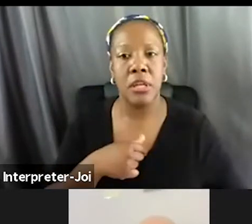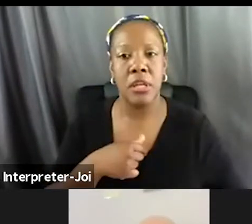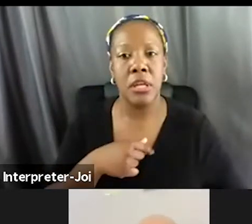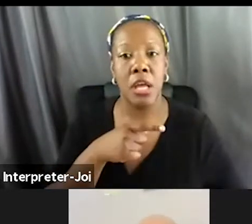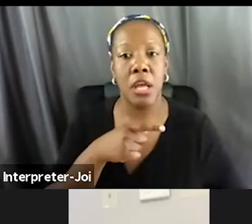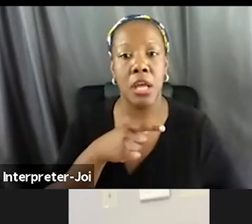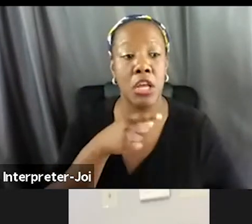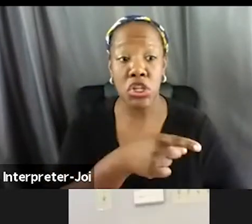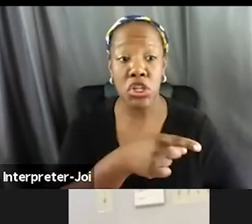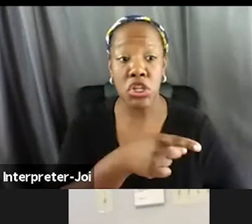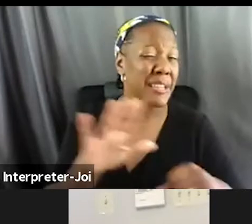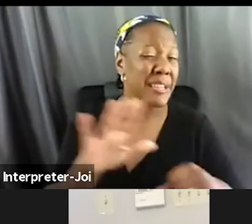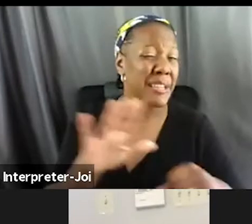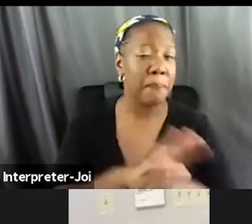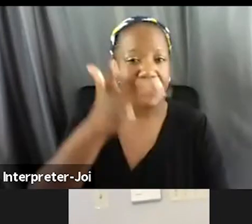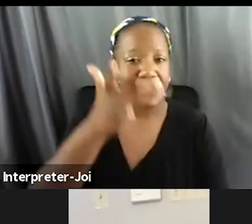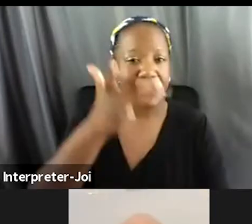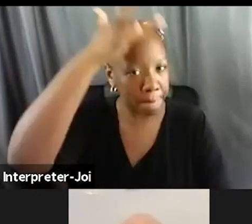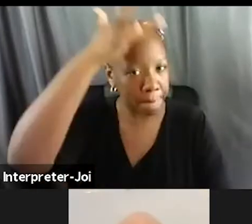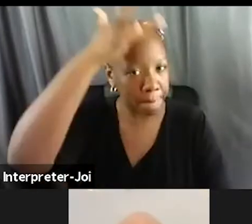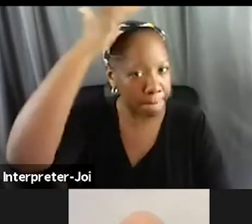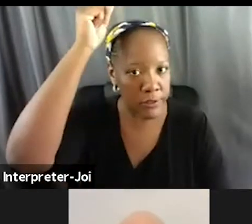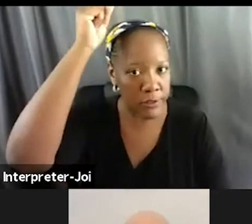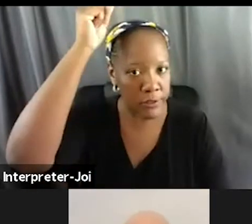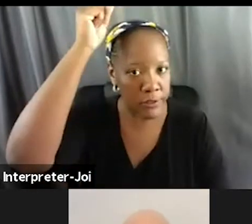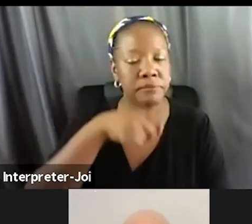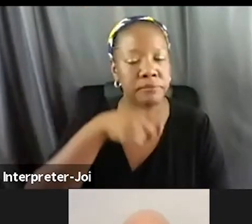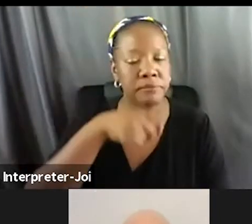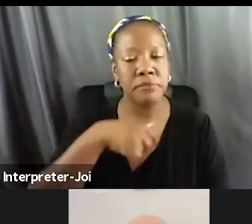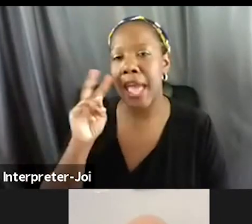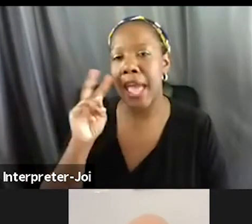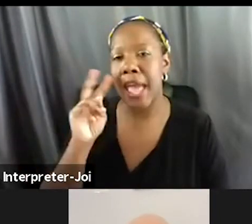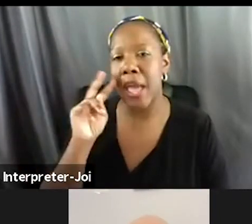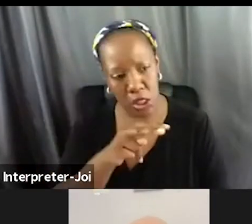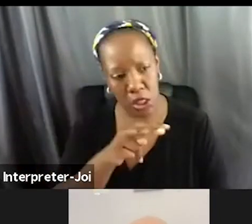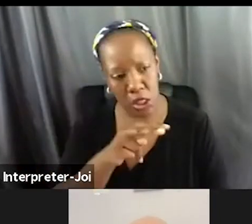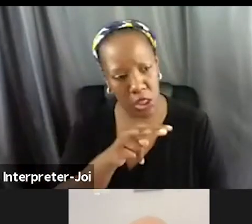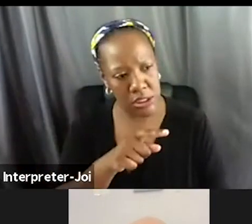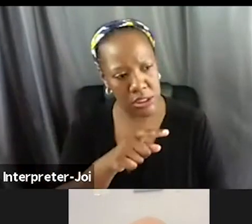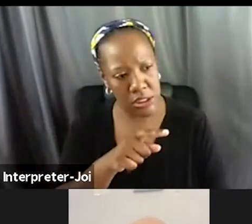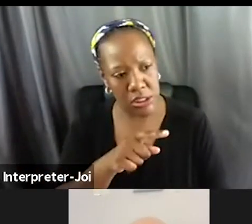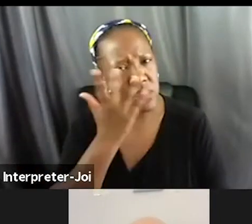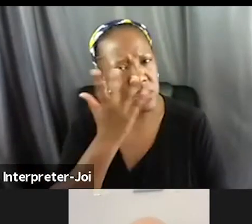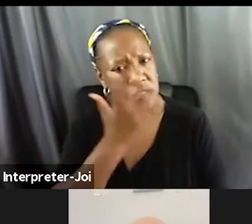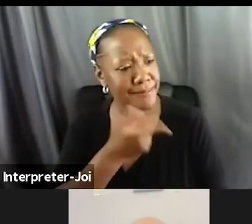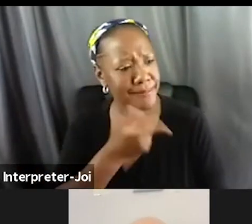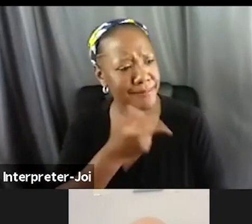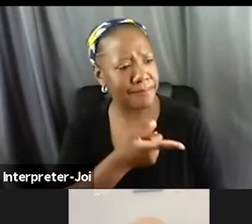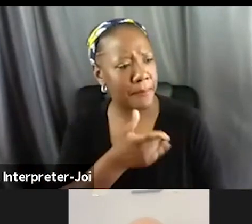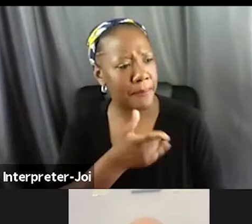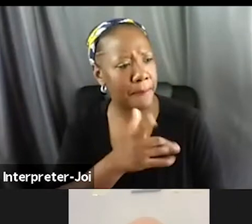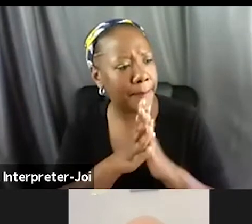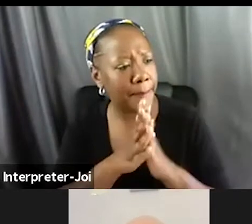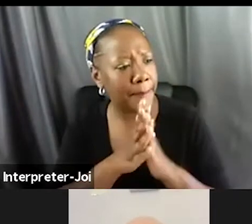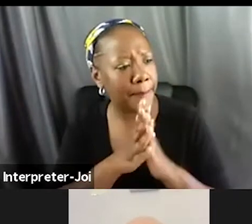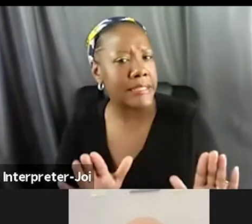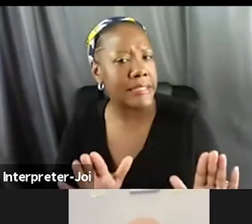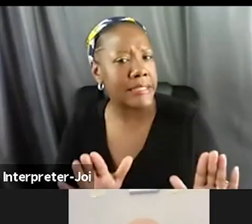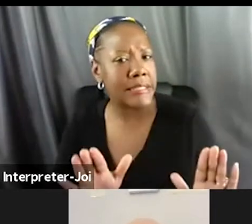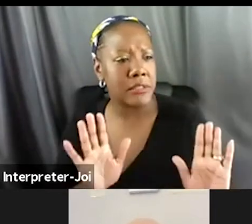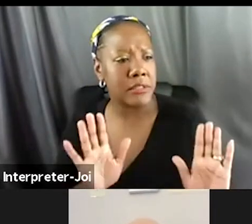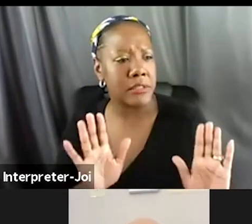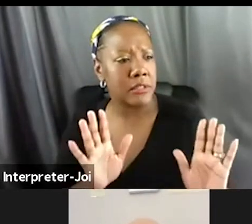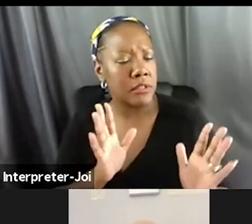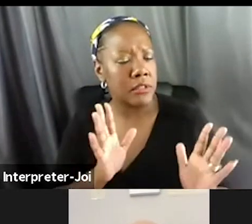bald. And when I looked at her, she just seemed so peaceful and so, you know, at peace and serene and